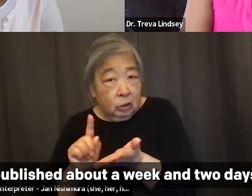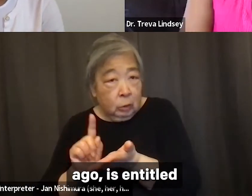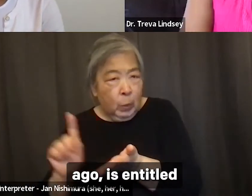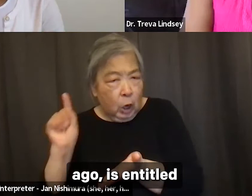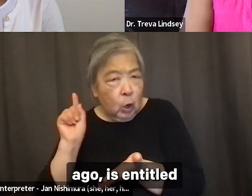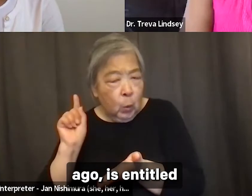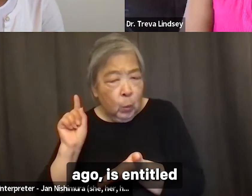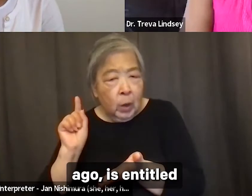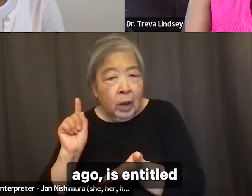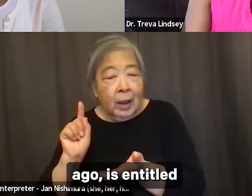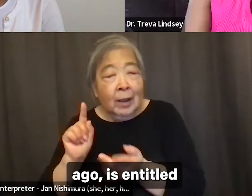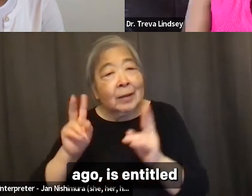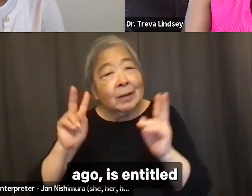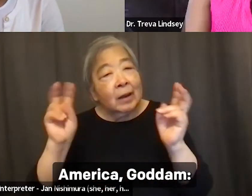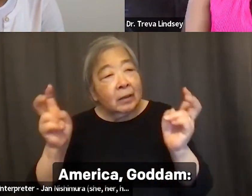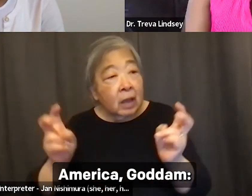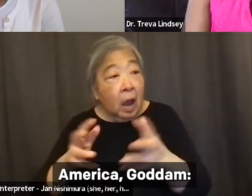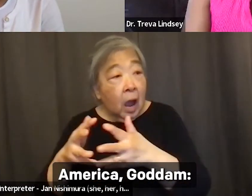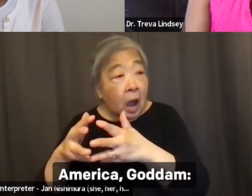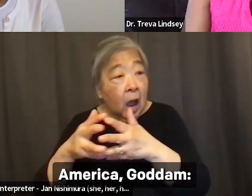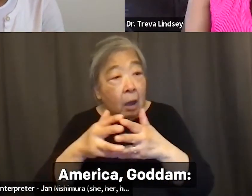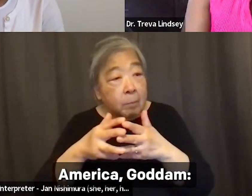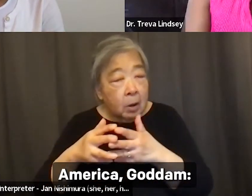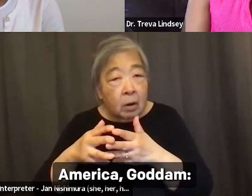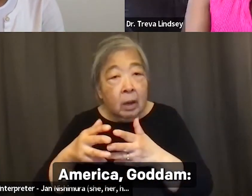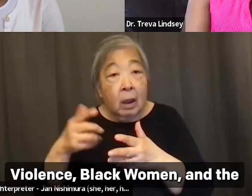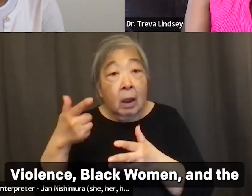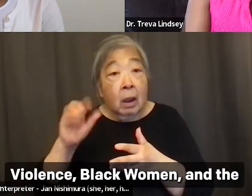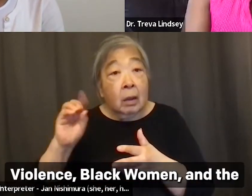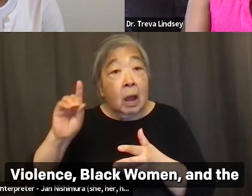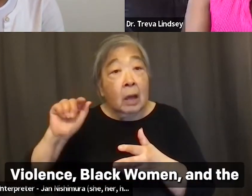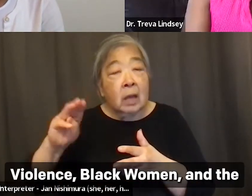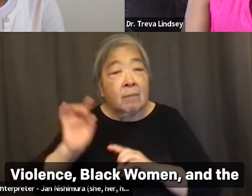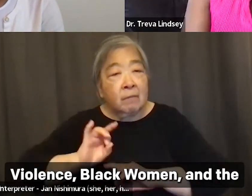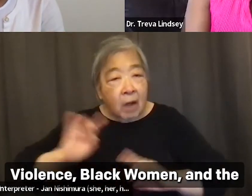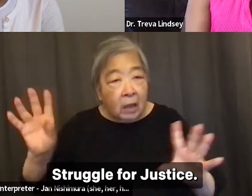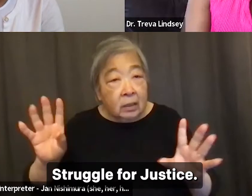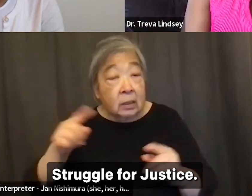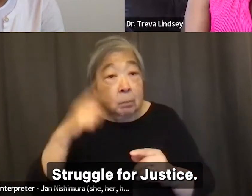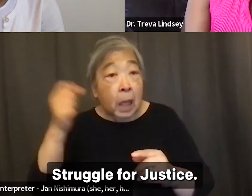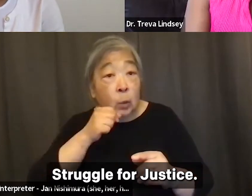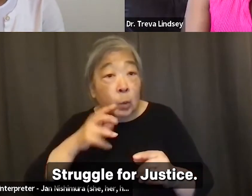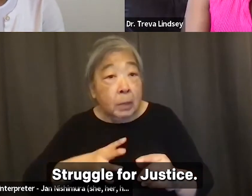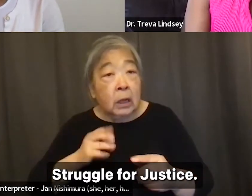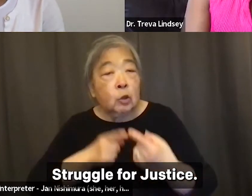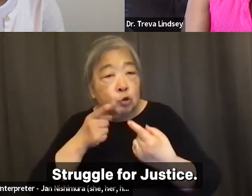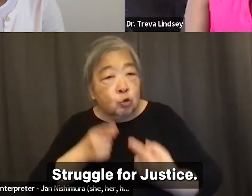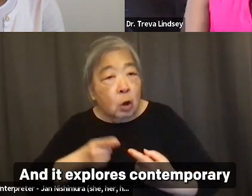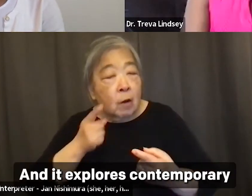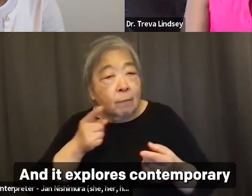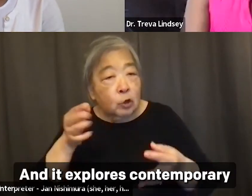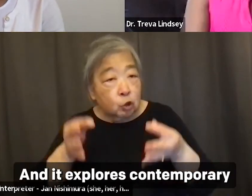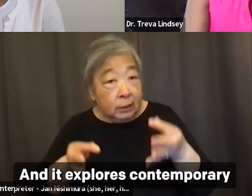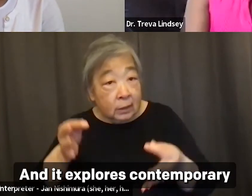ago, is entitled America Goddamn: Violence, Black Women, and the Struggle for Justice. And it